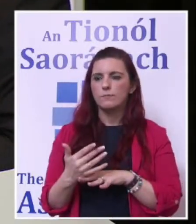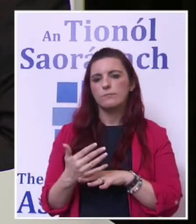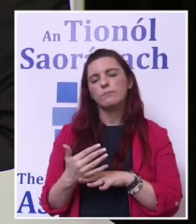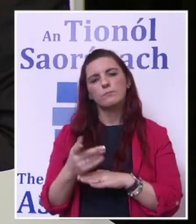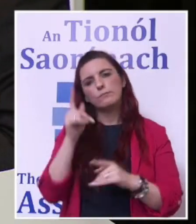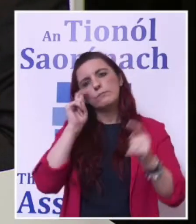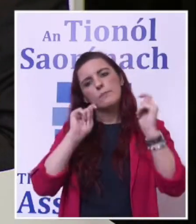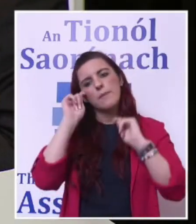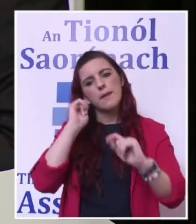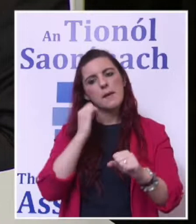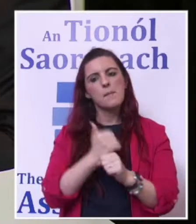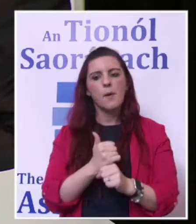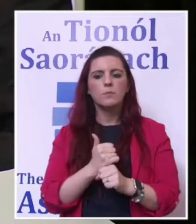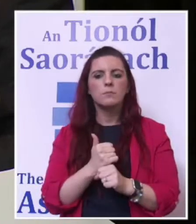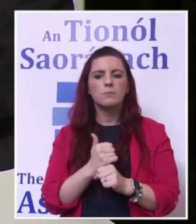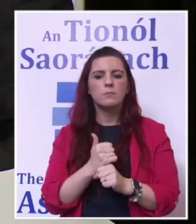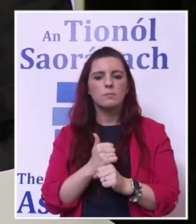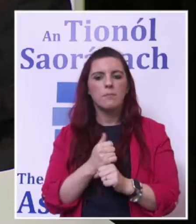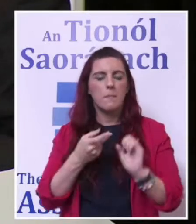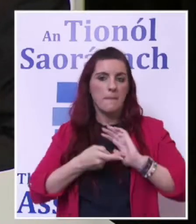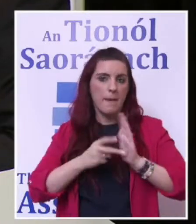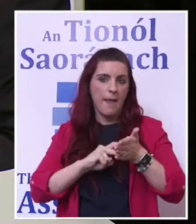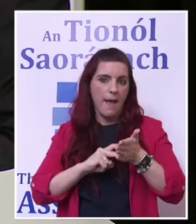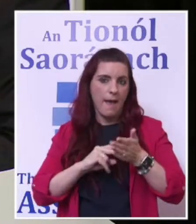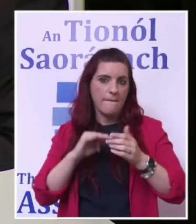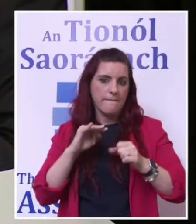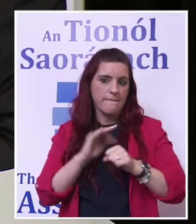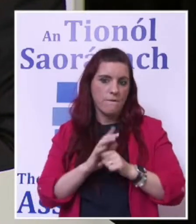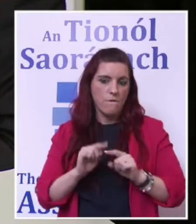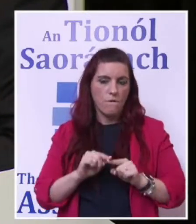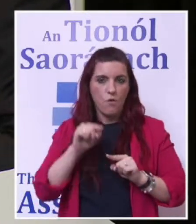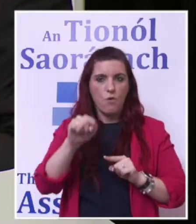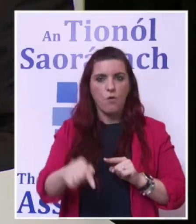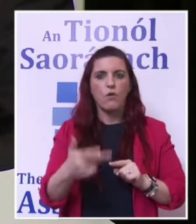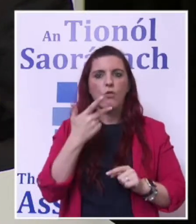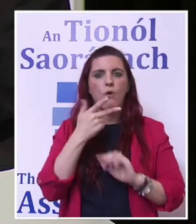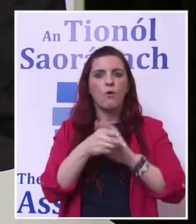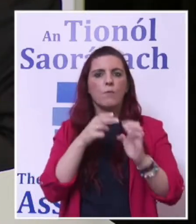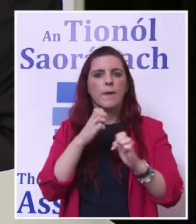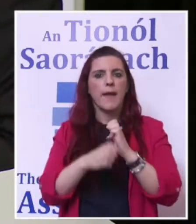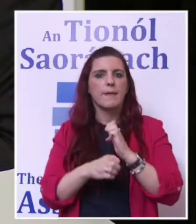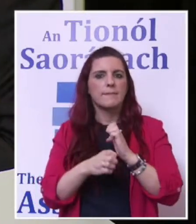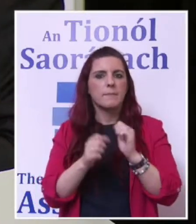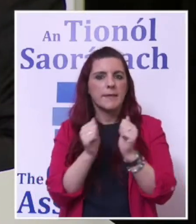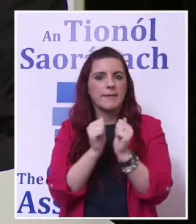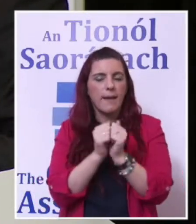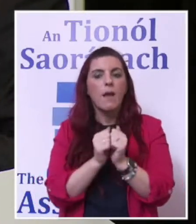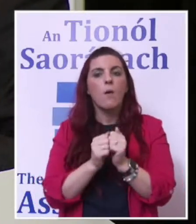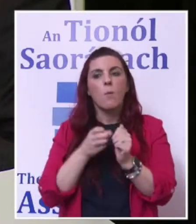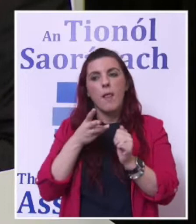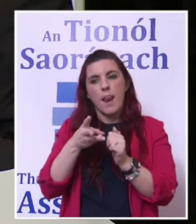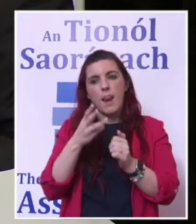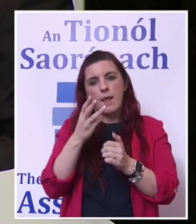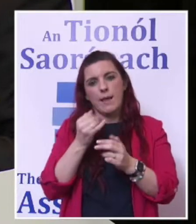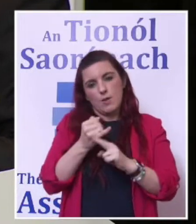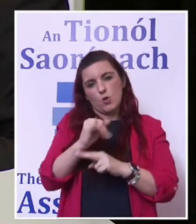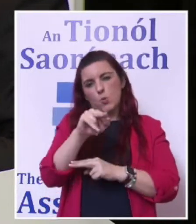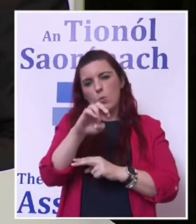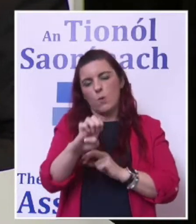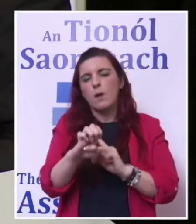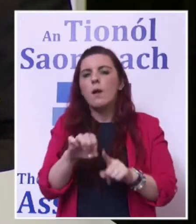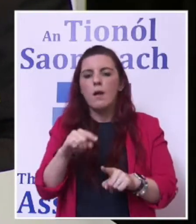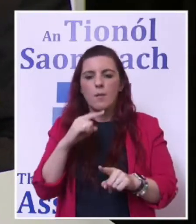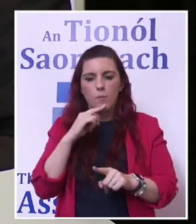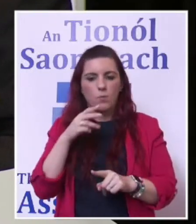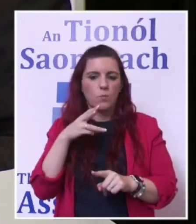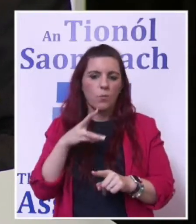consider the program for our third week. We've already started into that, but follow-ups from this week will